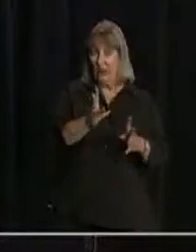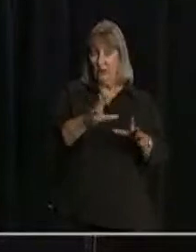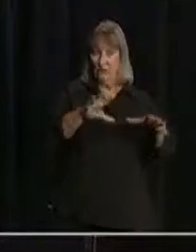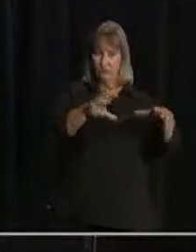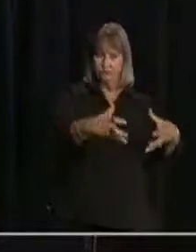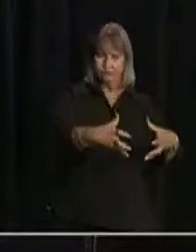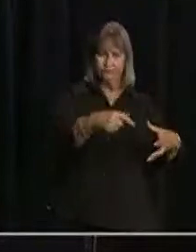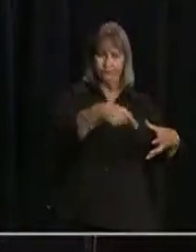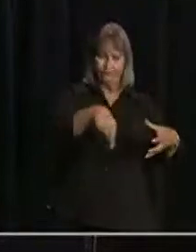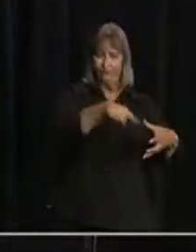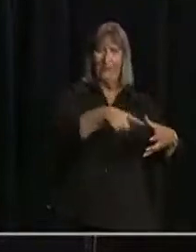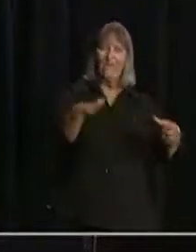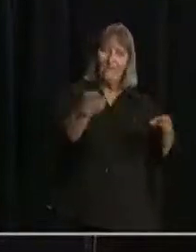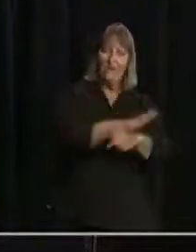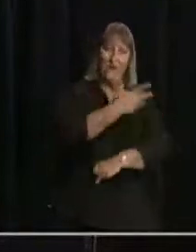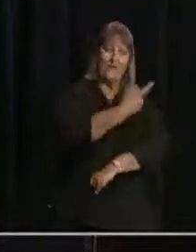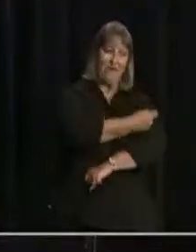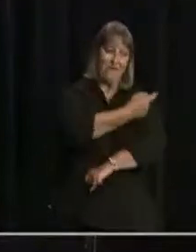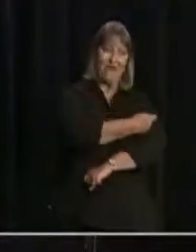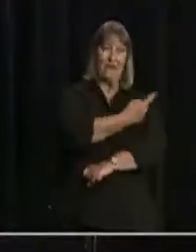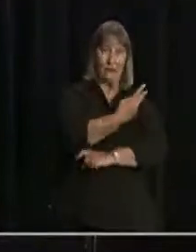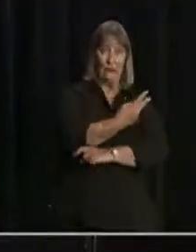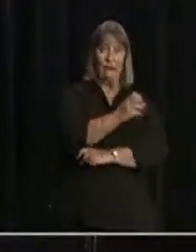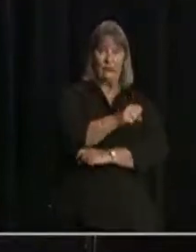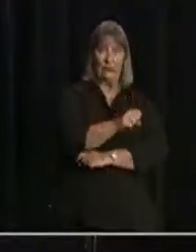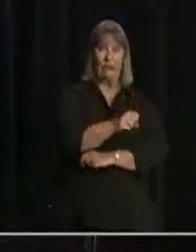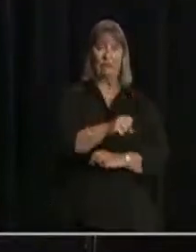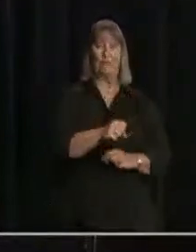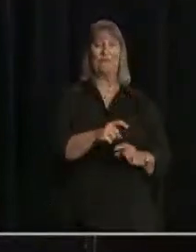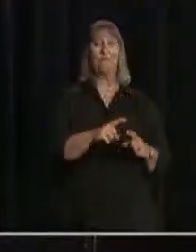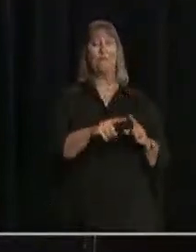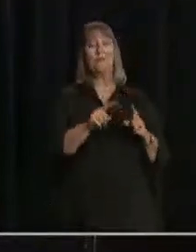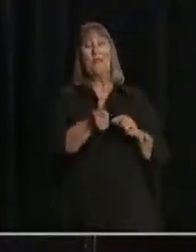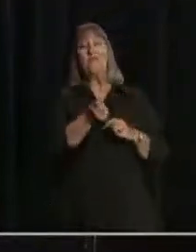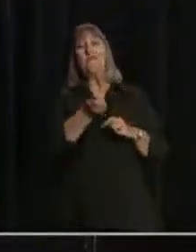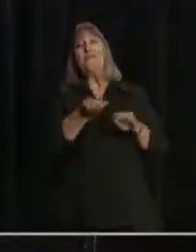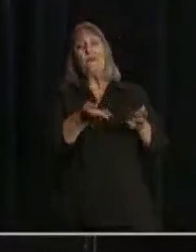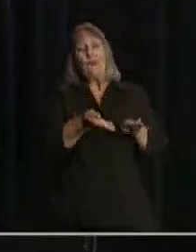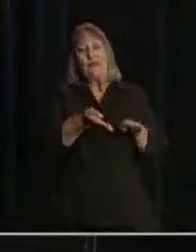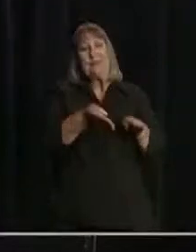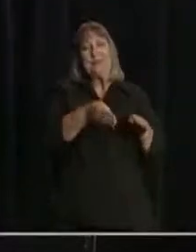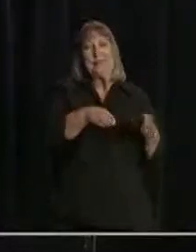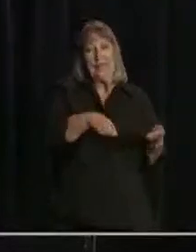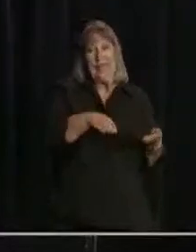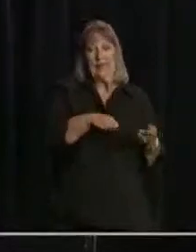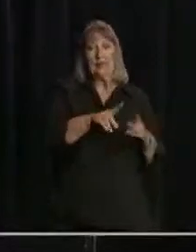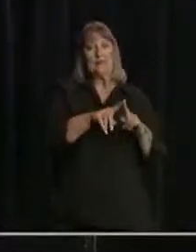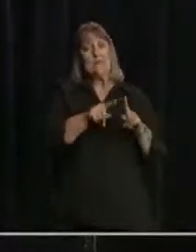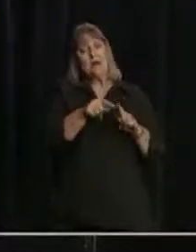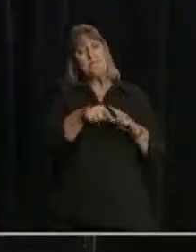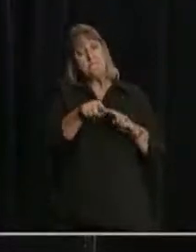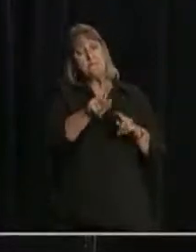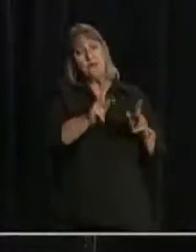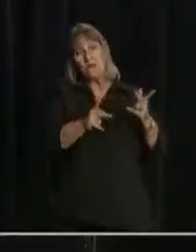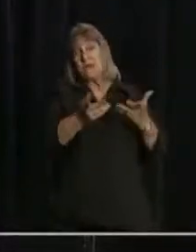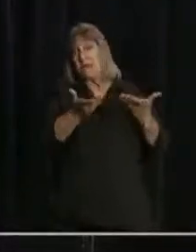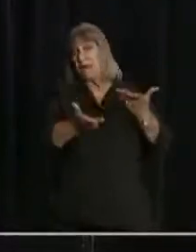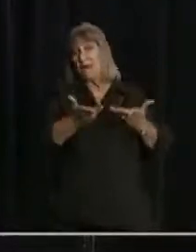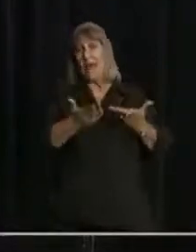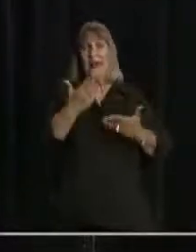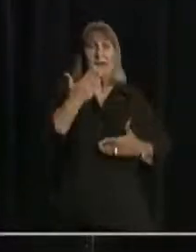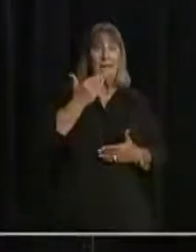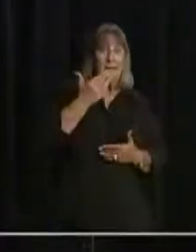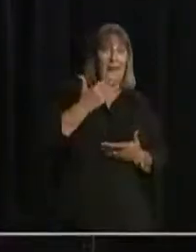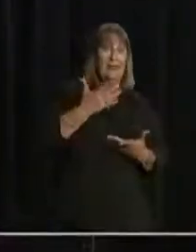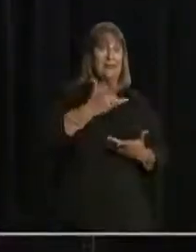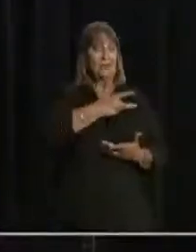fully vaccinated, the caveat is that we also acknowledge that those folks may have had some pre-existing conditions, but